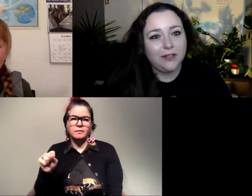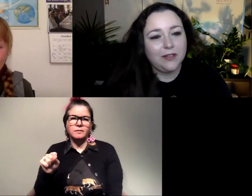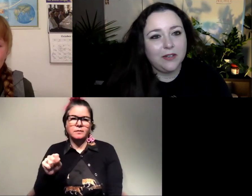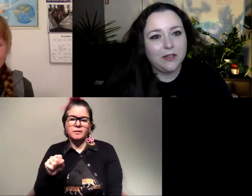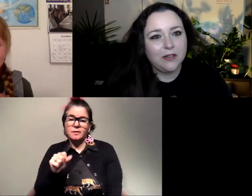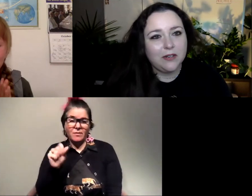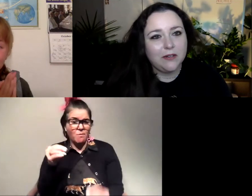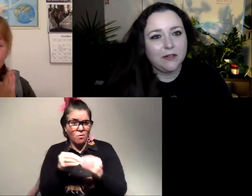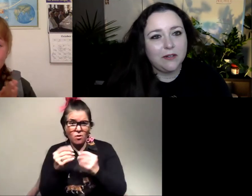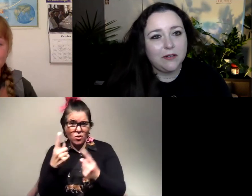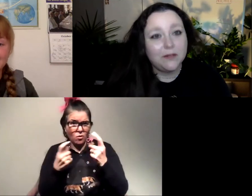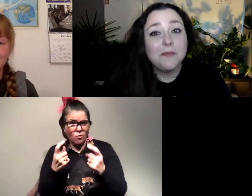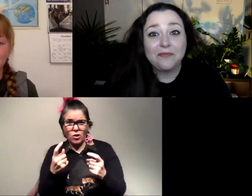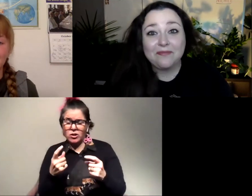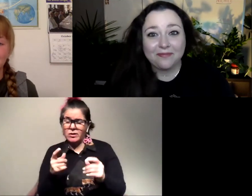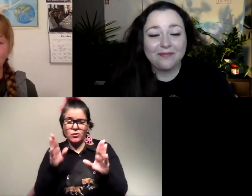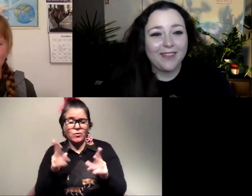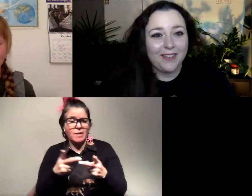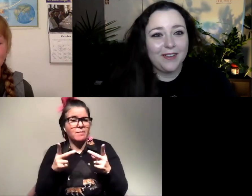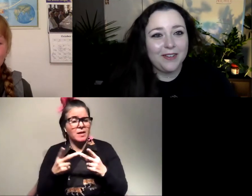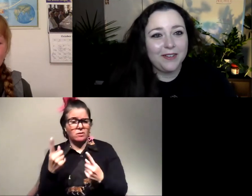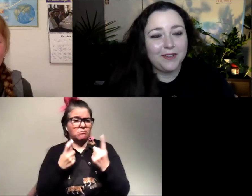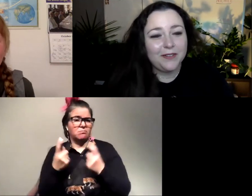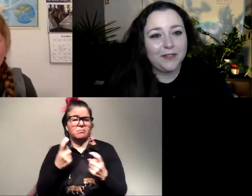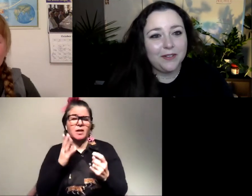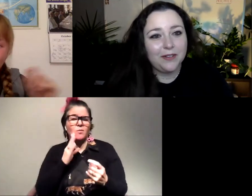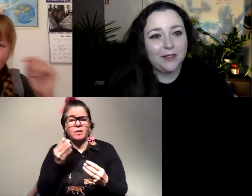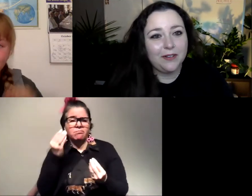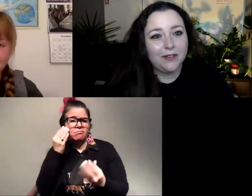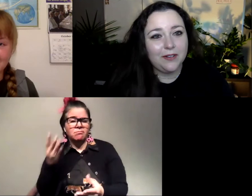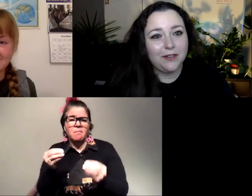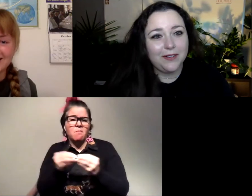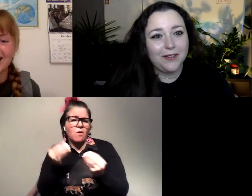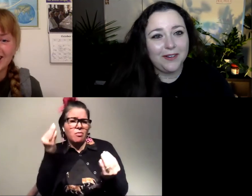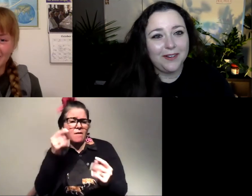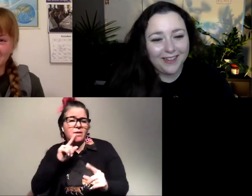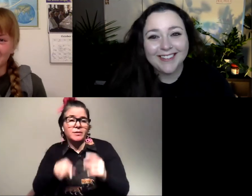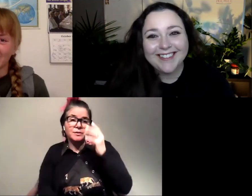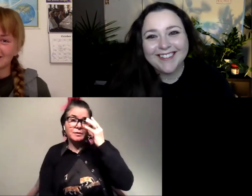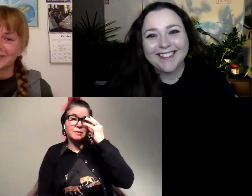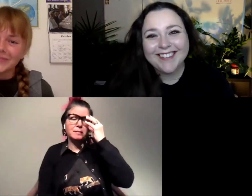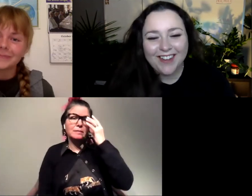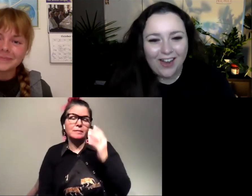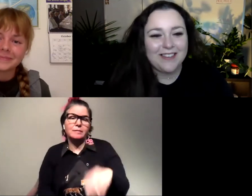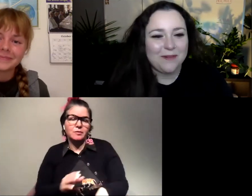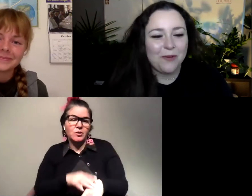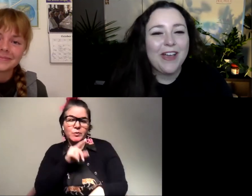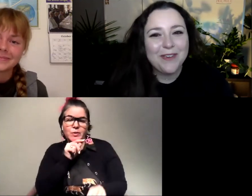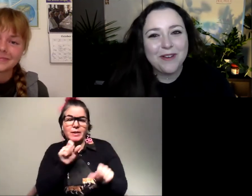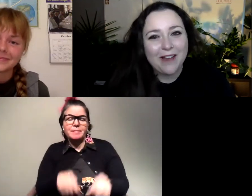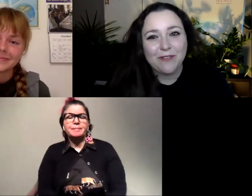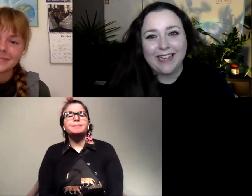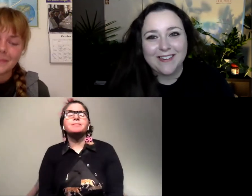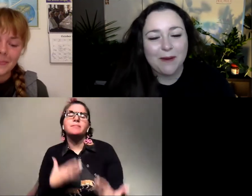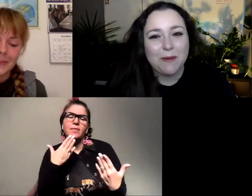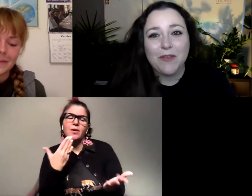are more questions, that's a great place that you can ask them, and I can give you more thoughtful answers over Twitter also. Awesome. Well, thank you